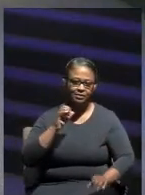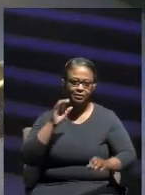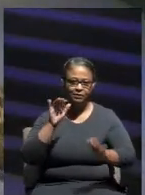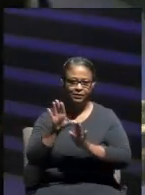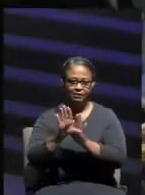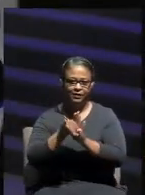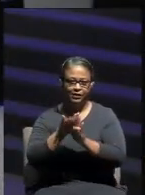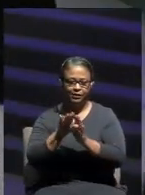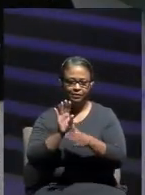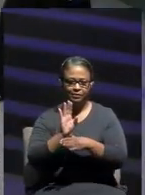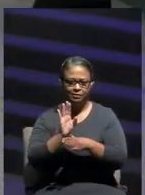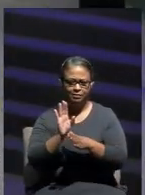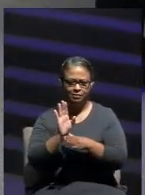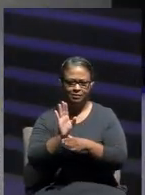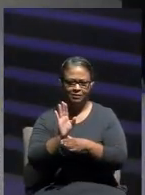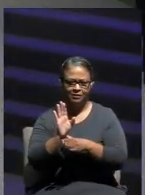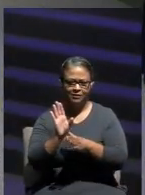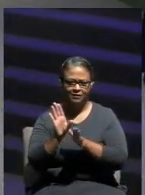going to modern day